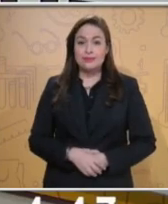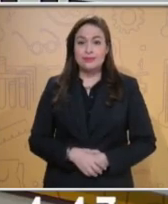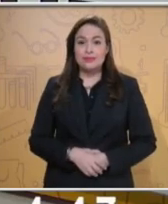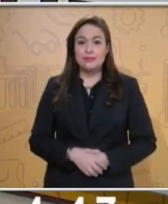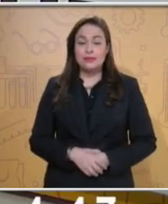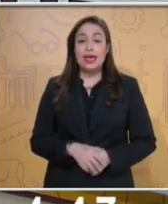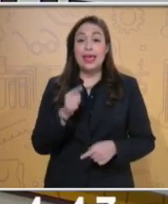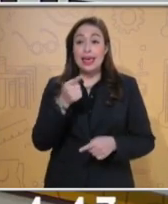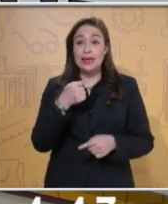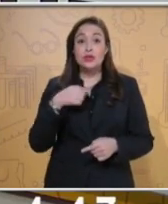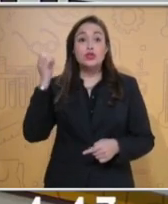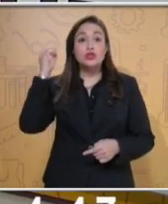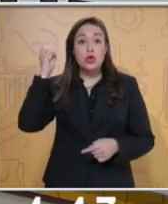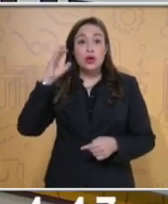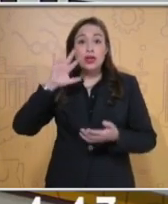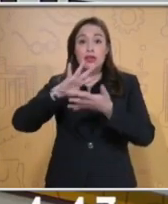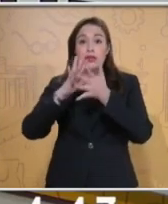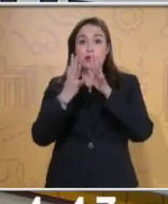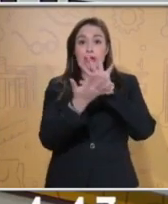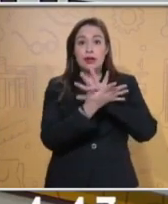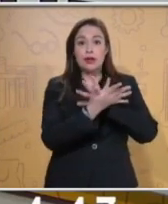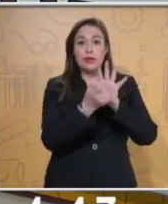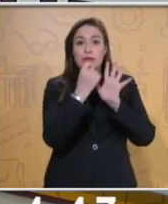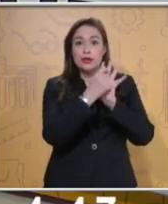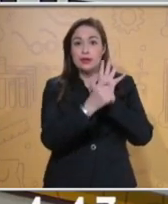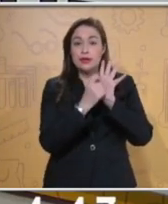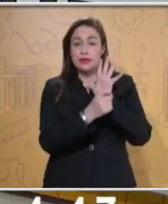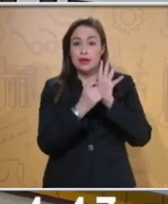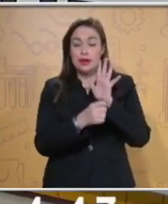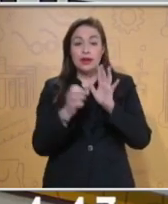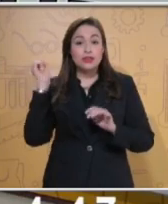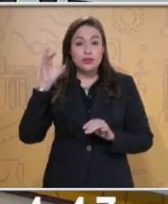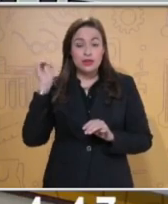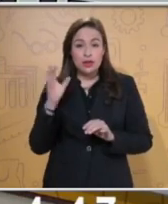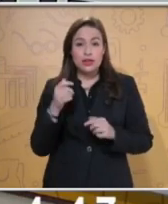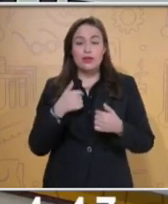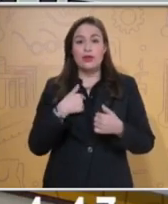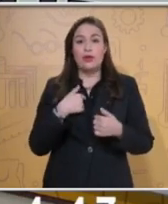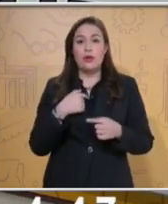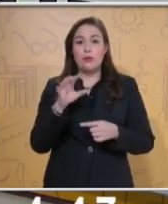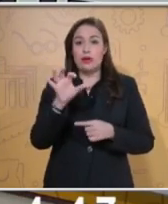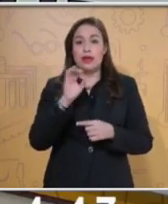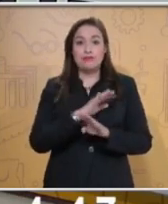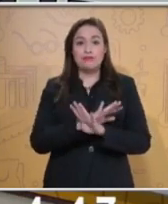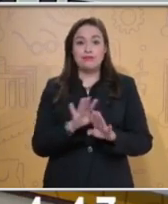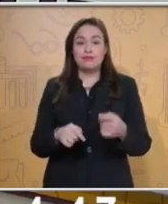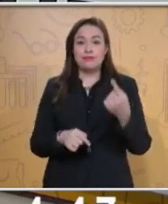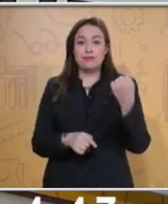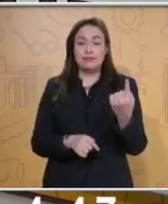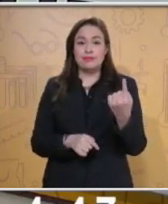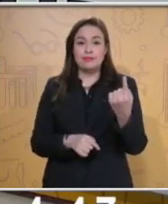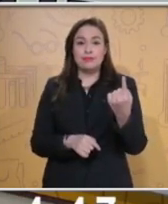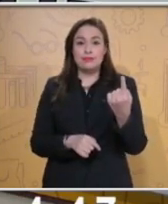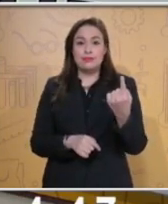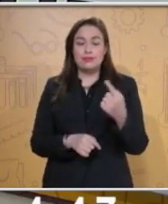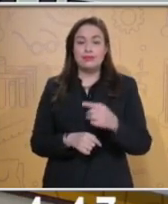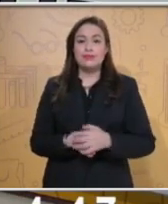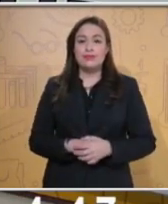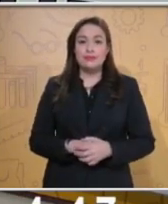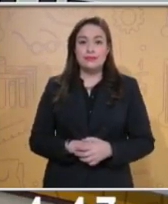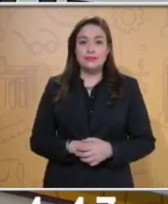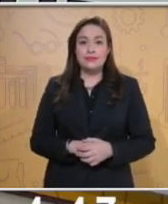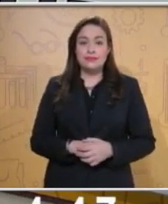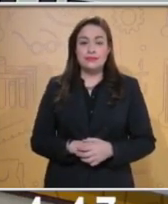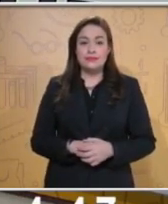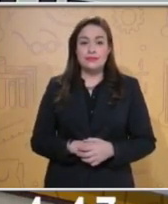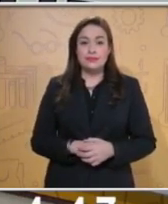sound effect bubble. Why I cannot select this one? Because the stem is closed, okay?